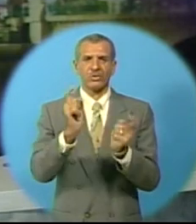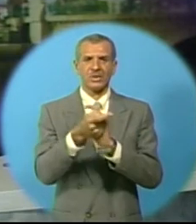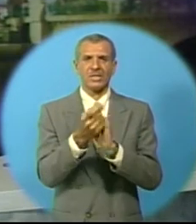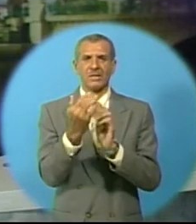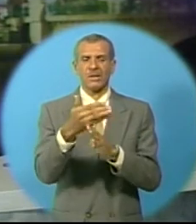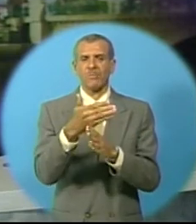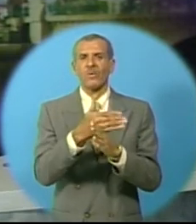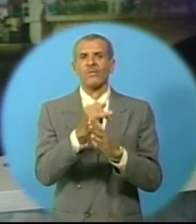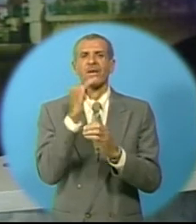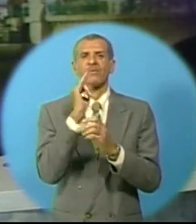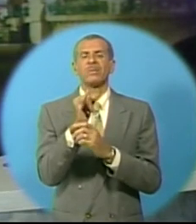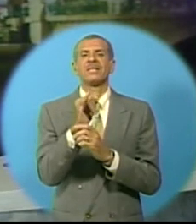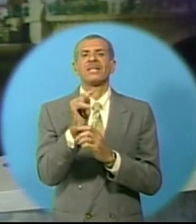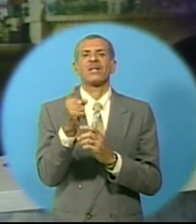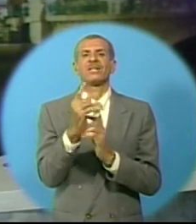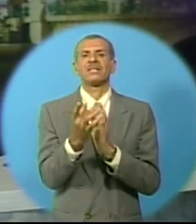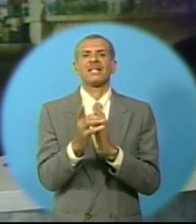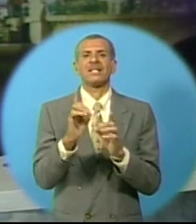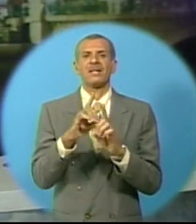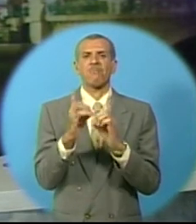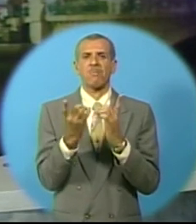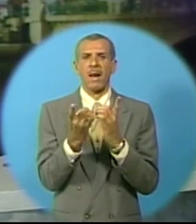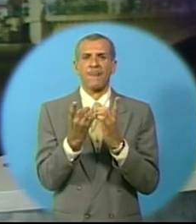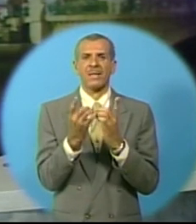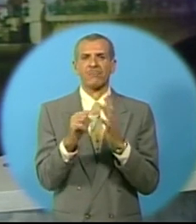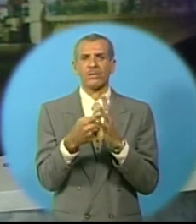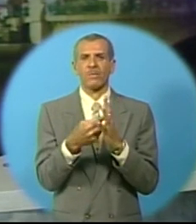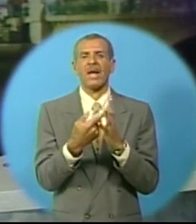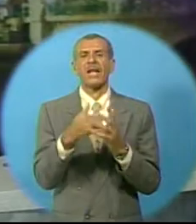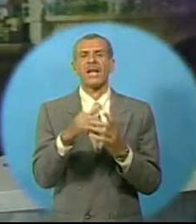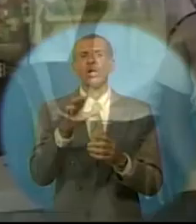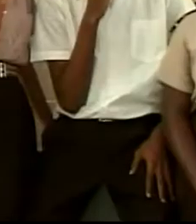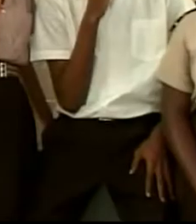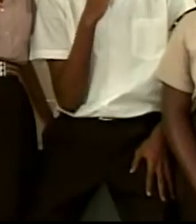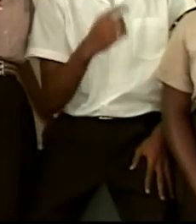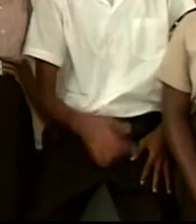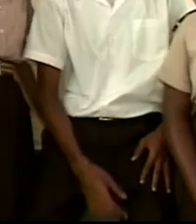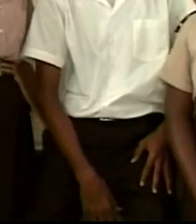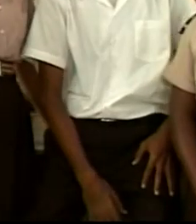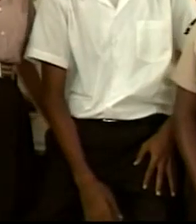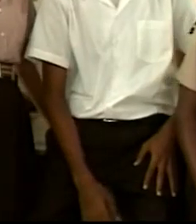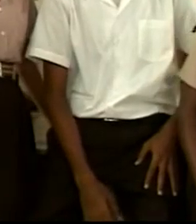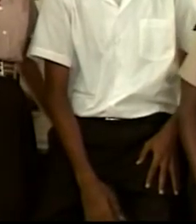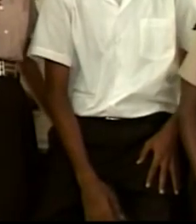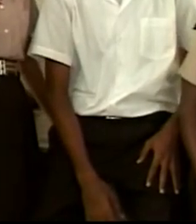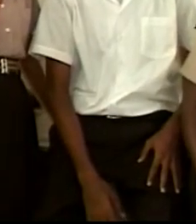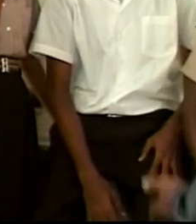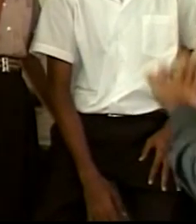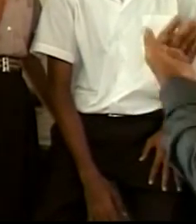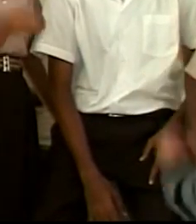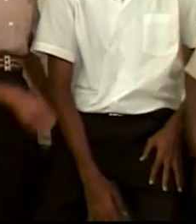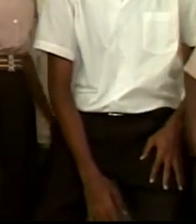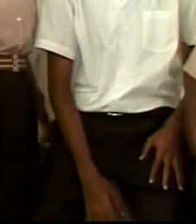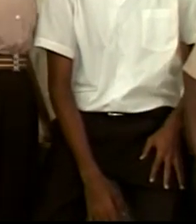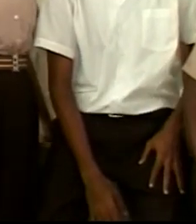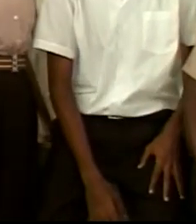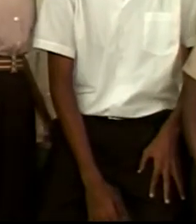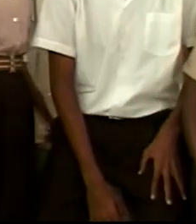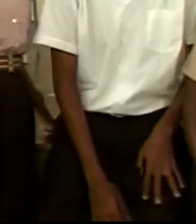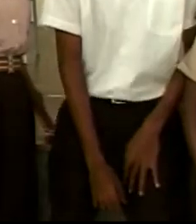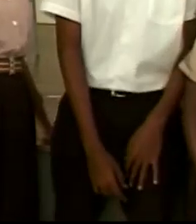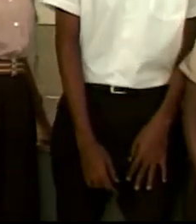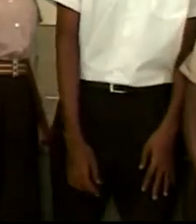its information technology department. They've launched the Corey Wood Mentorship Program in memory of the former Ellerslie head boy